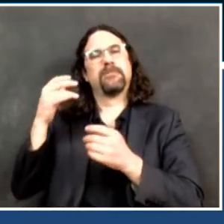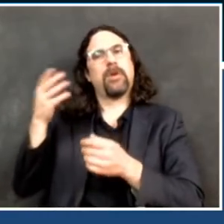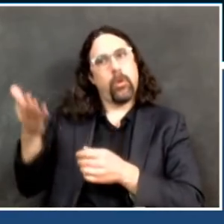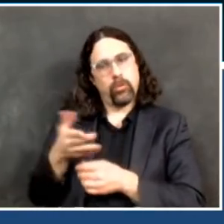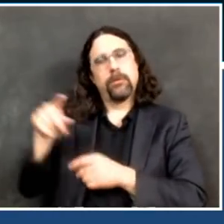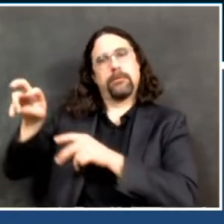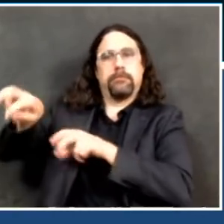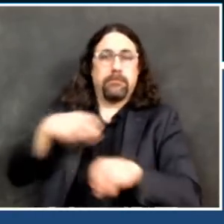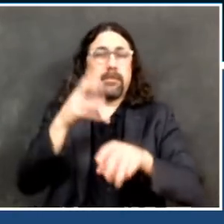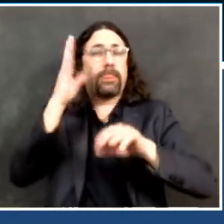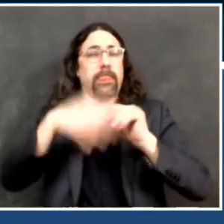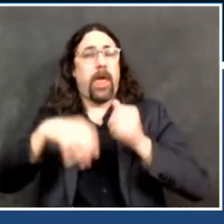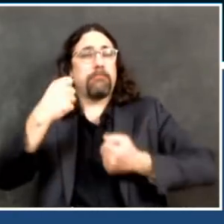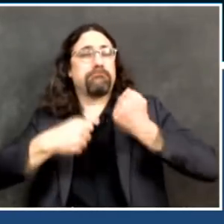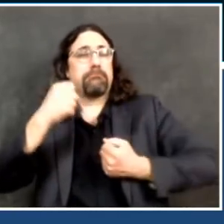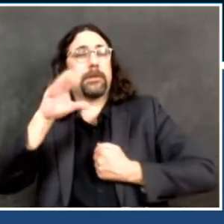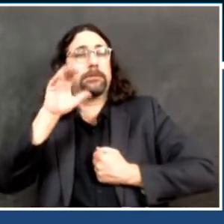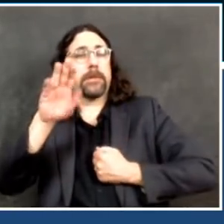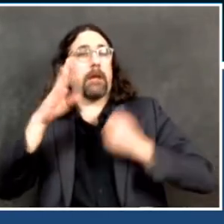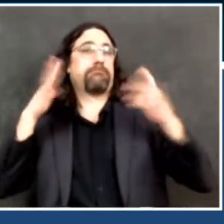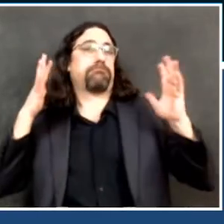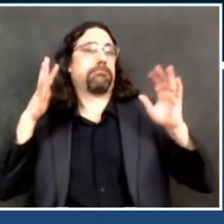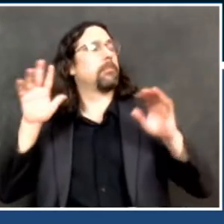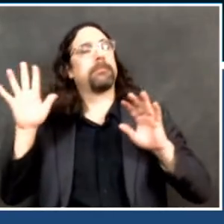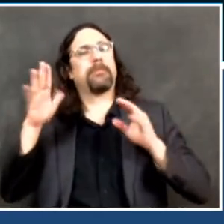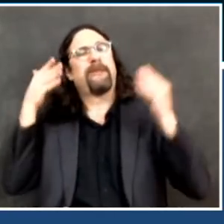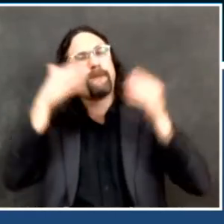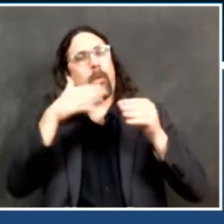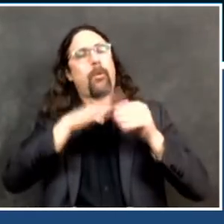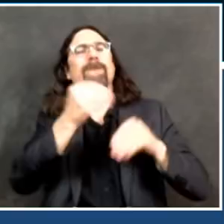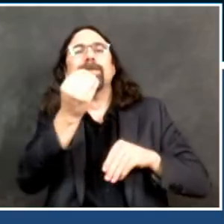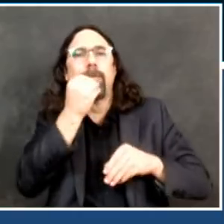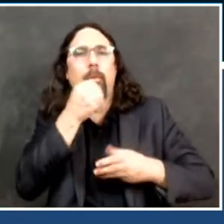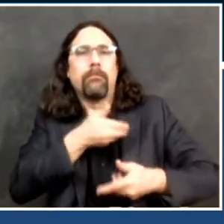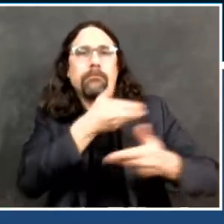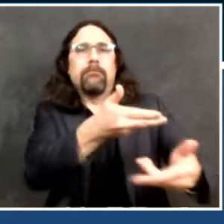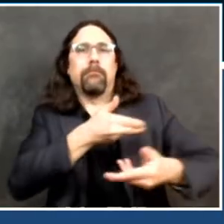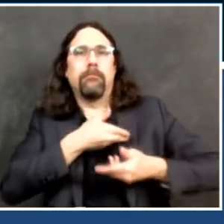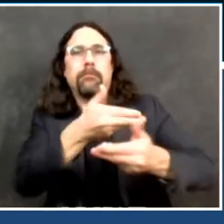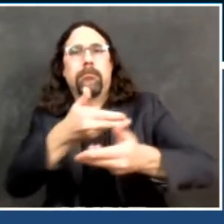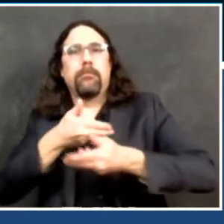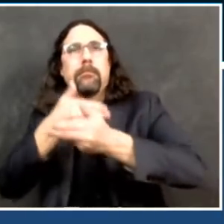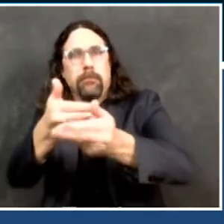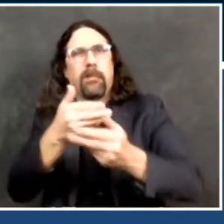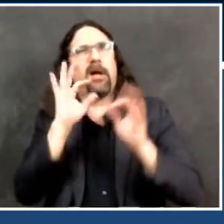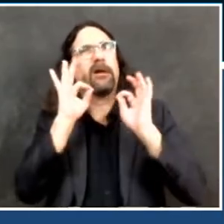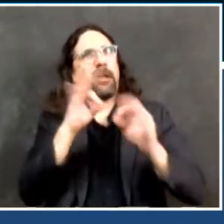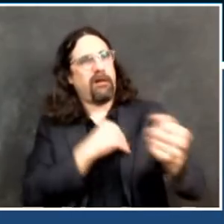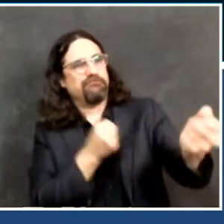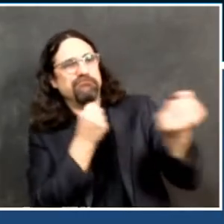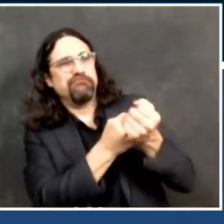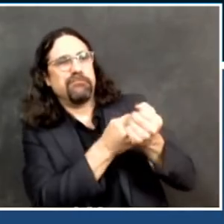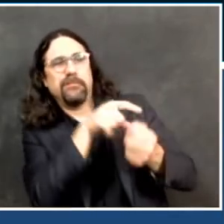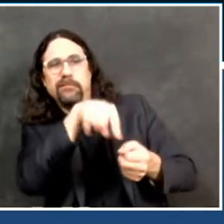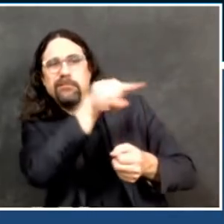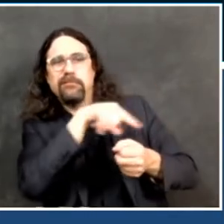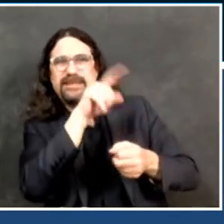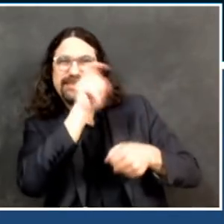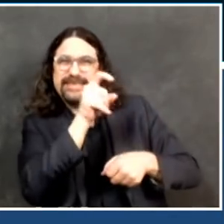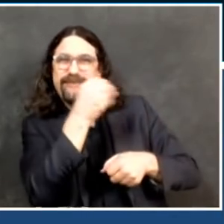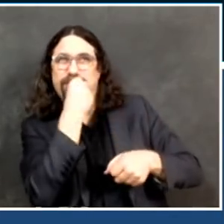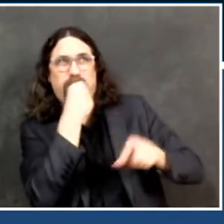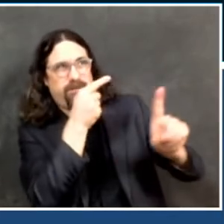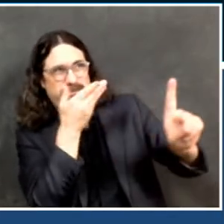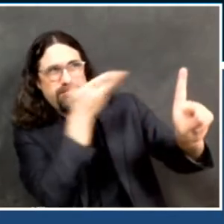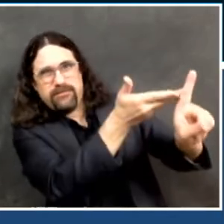purpose in terms of making sure that there are meals available for these populations. So we have delivered in the last 3